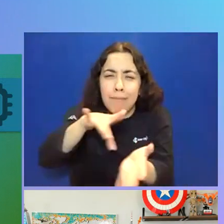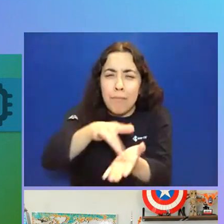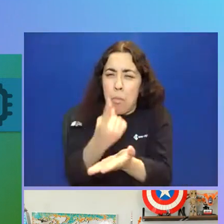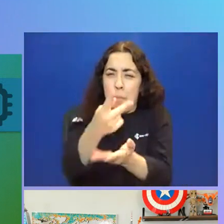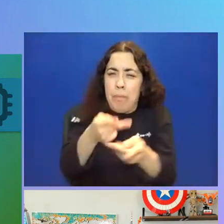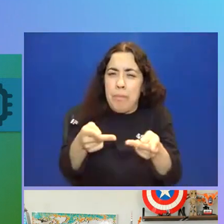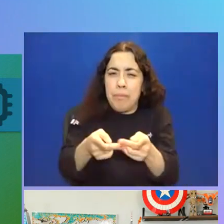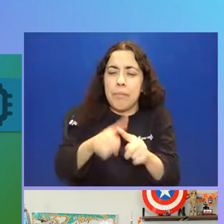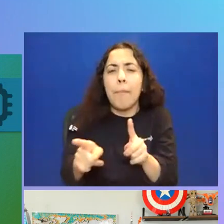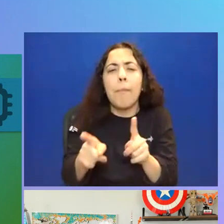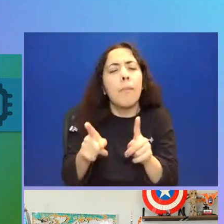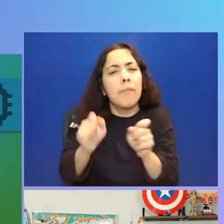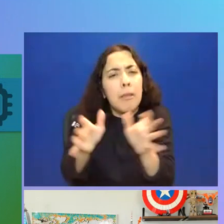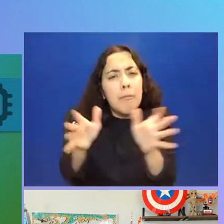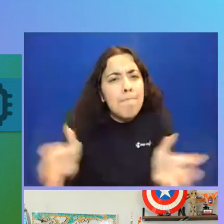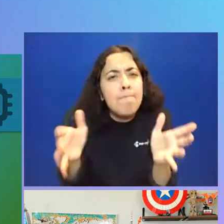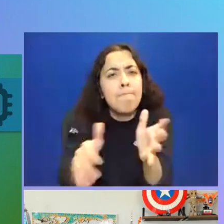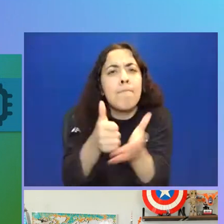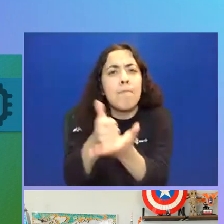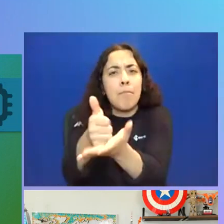people move in the right direction.